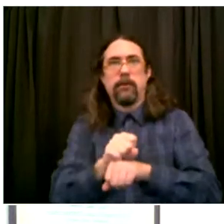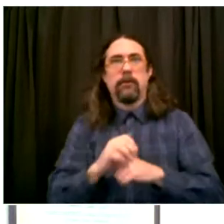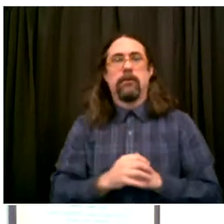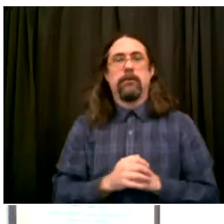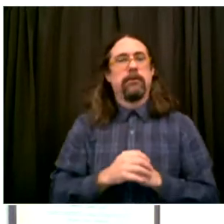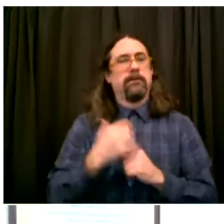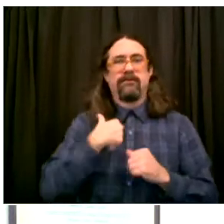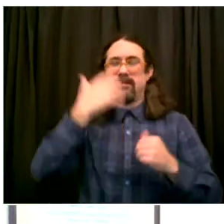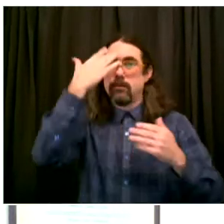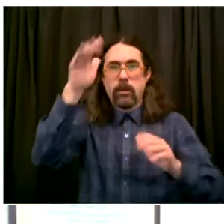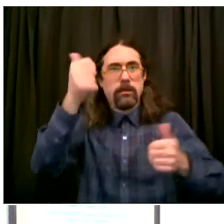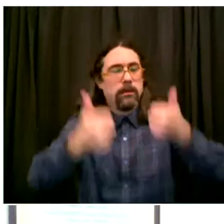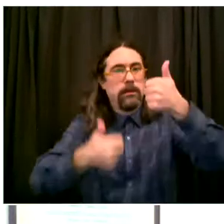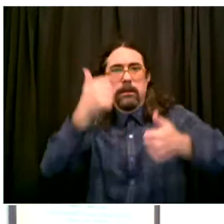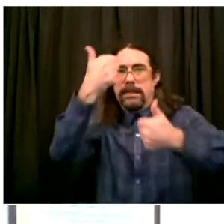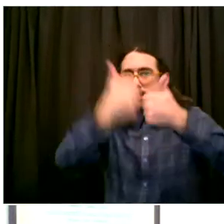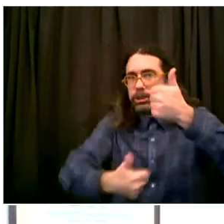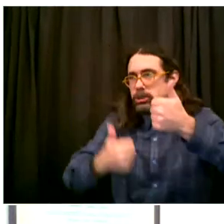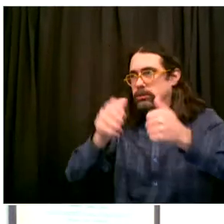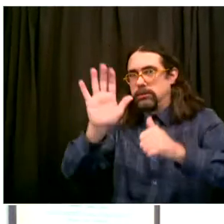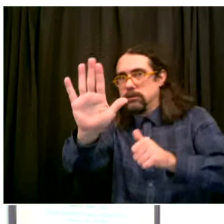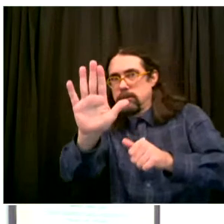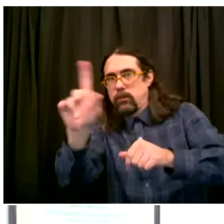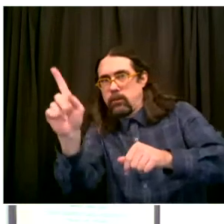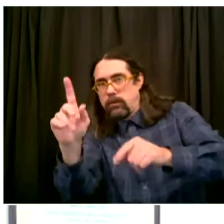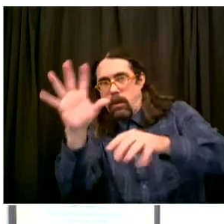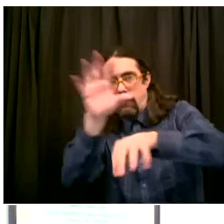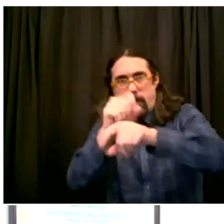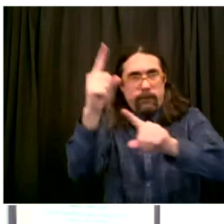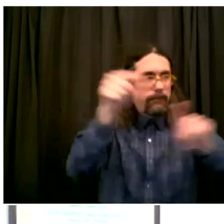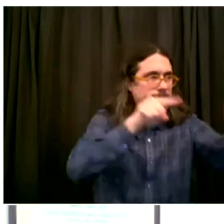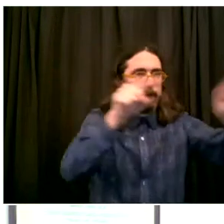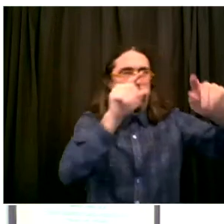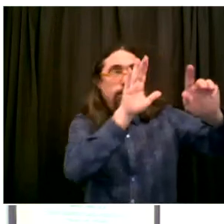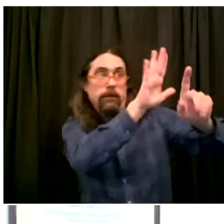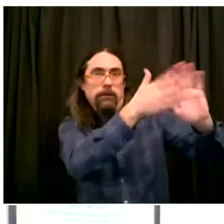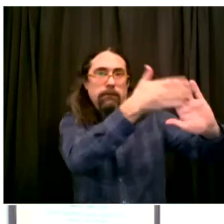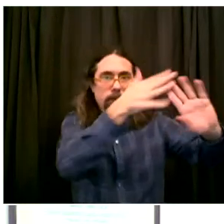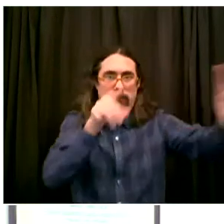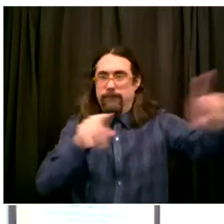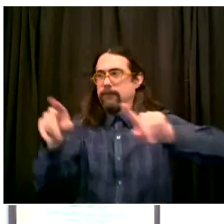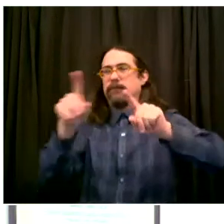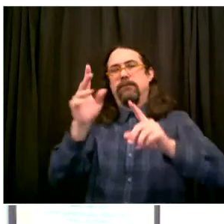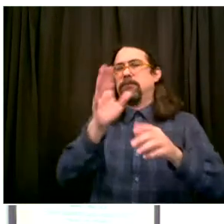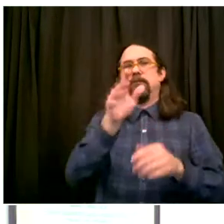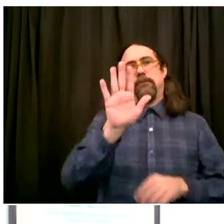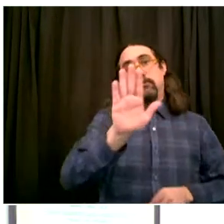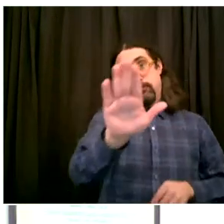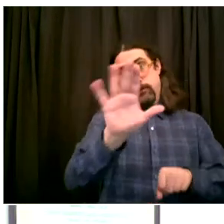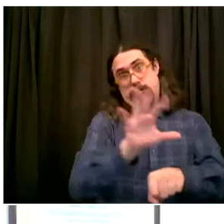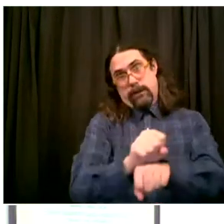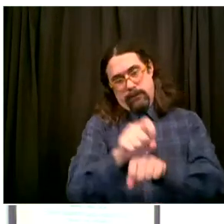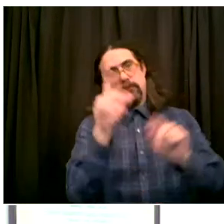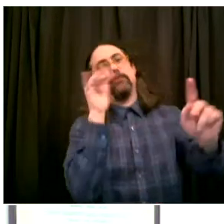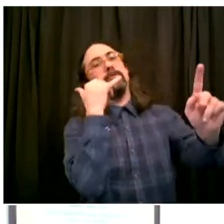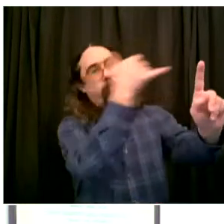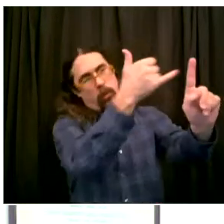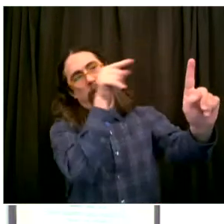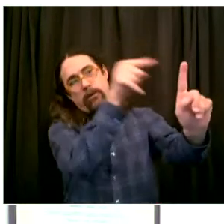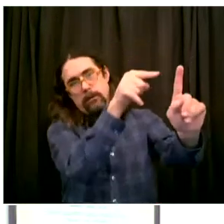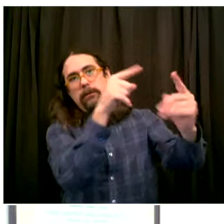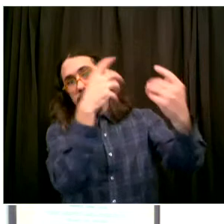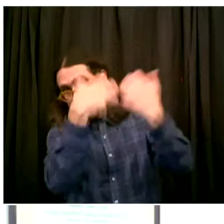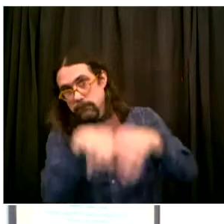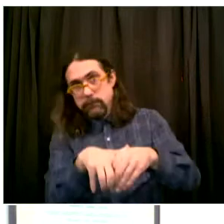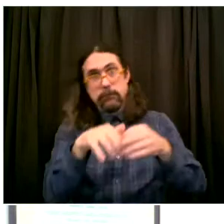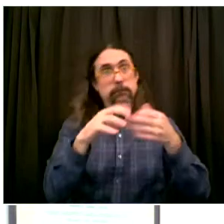sites, they may have to postpone it into next week. But the bottom line is many people have already been